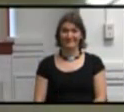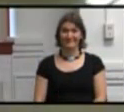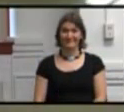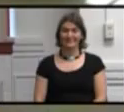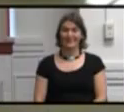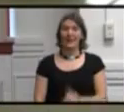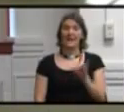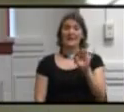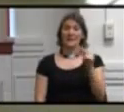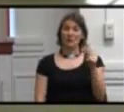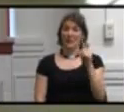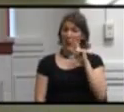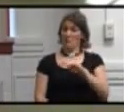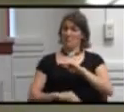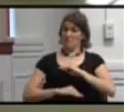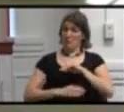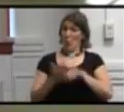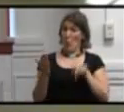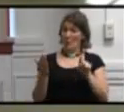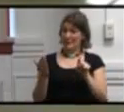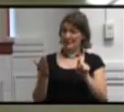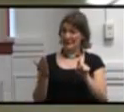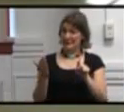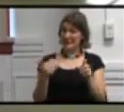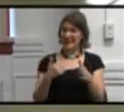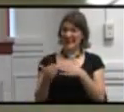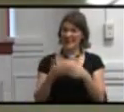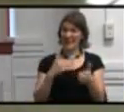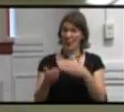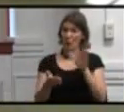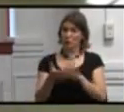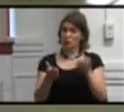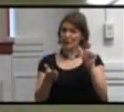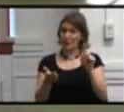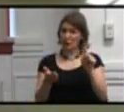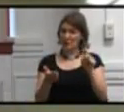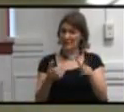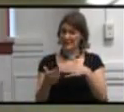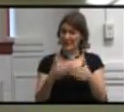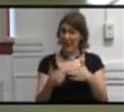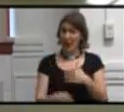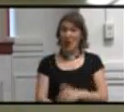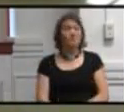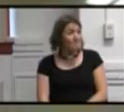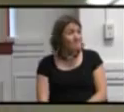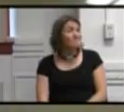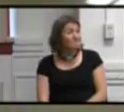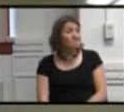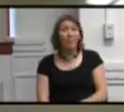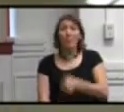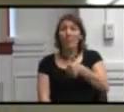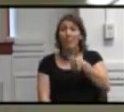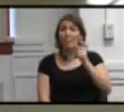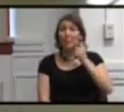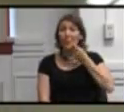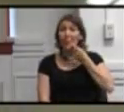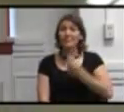Okay, so that meets specifications, even though it's $17,000 less than is in the capital plan. Absolutely.